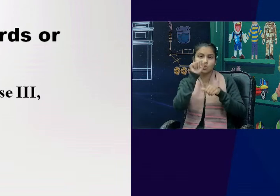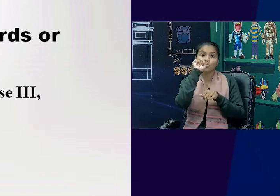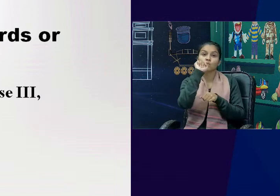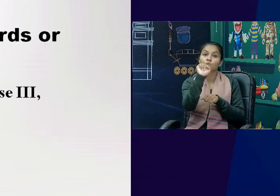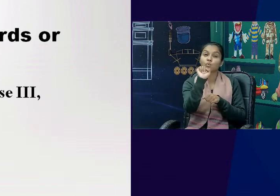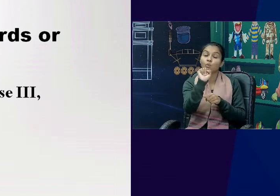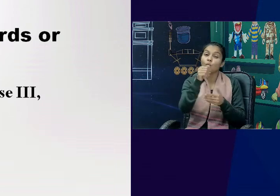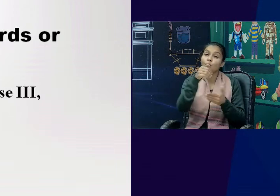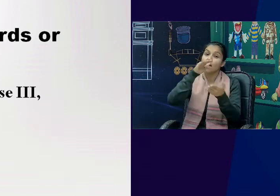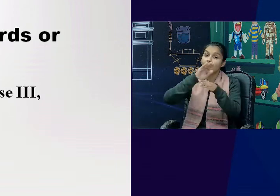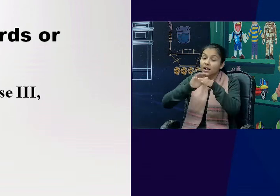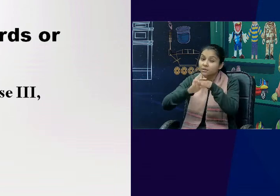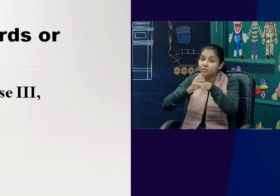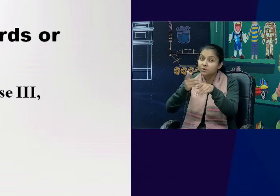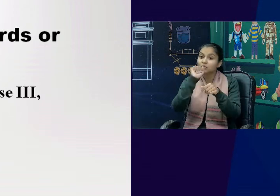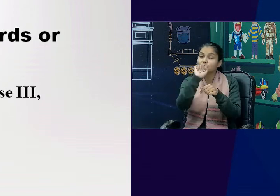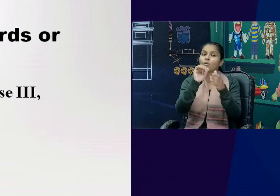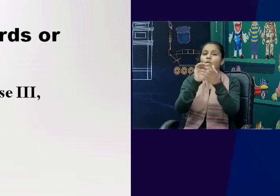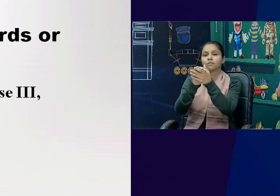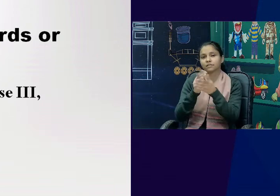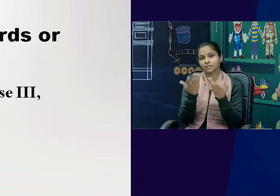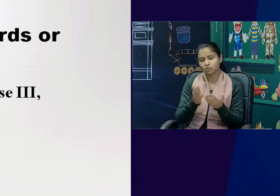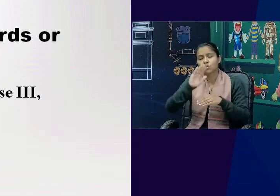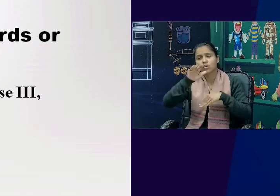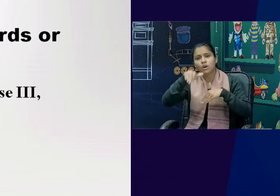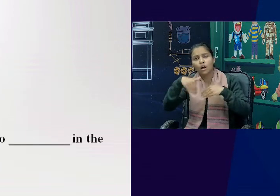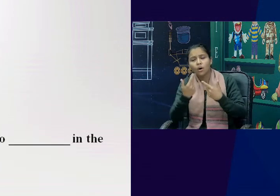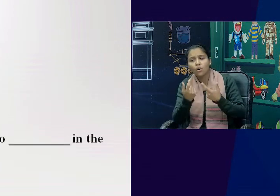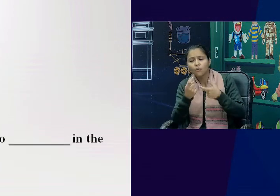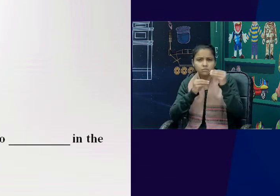friend. So now how we can modify this question